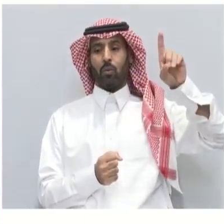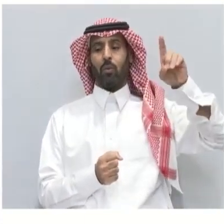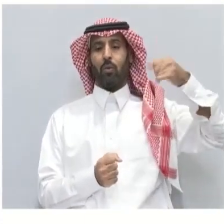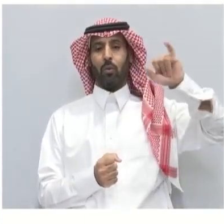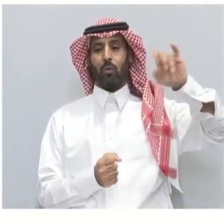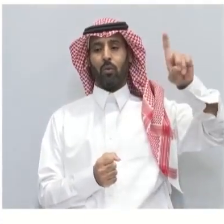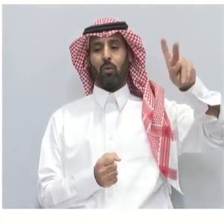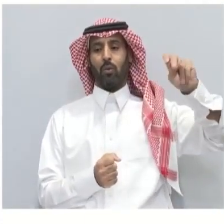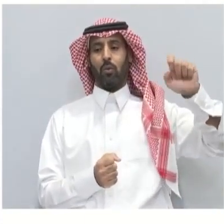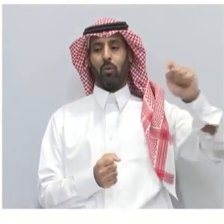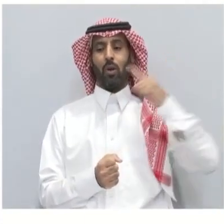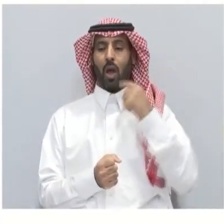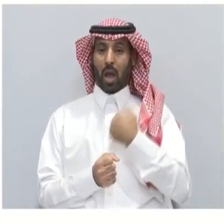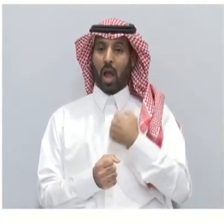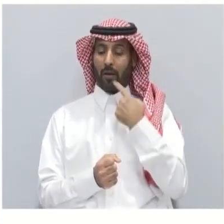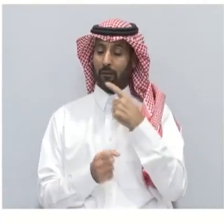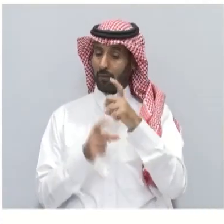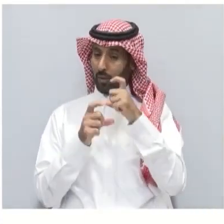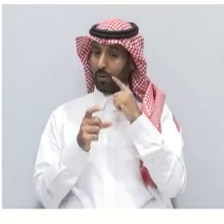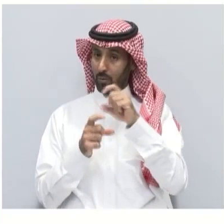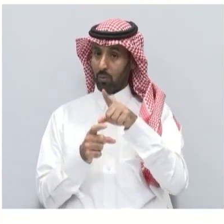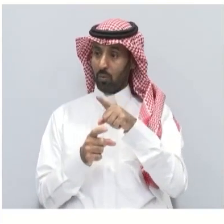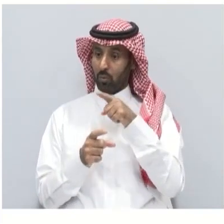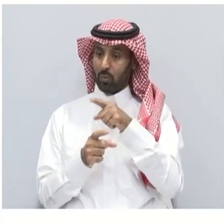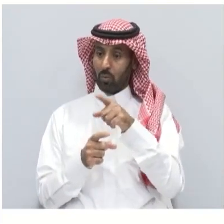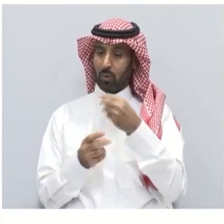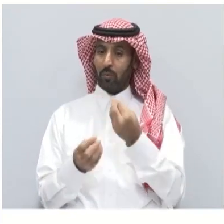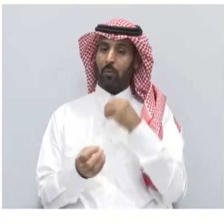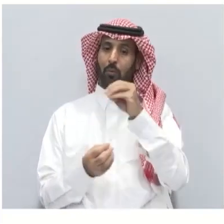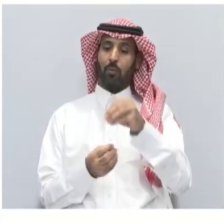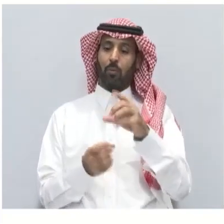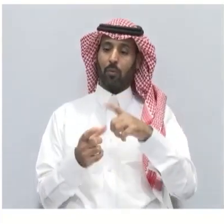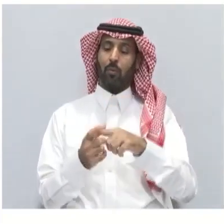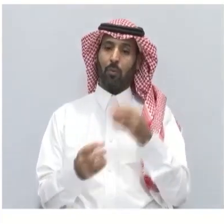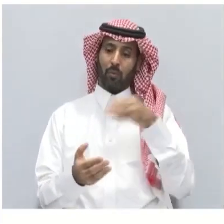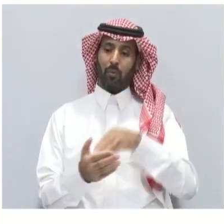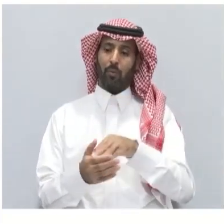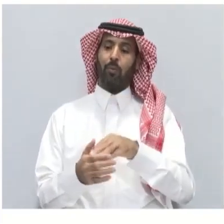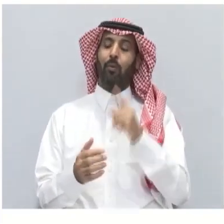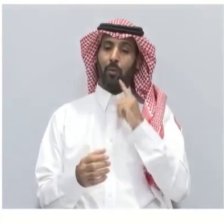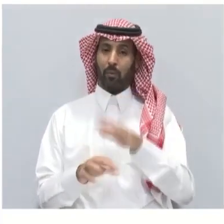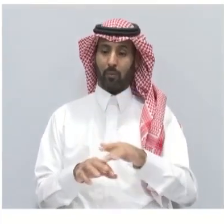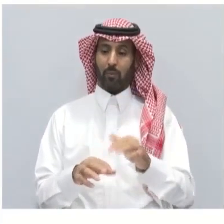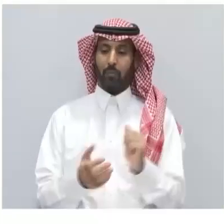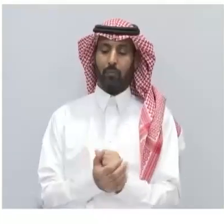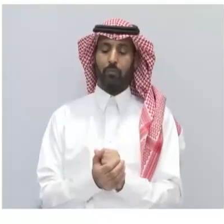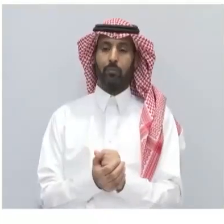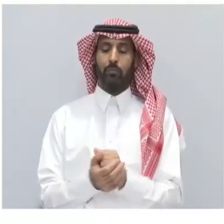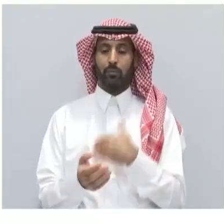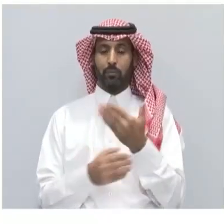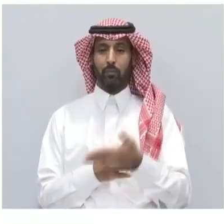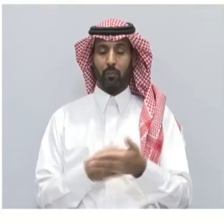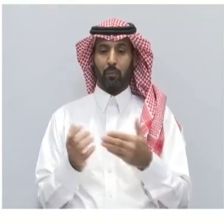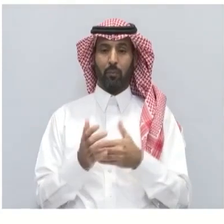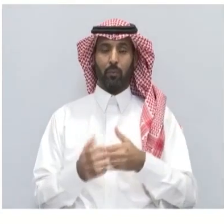I have some. You do? Great. Maybe we can upload them now. So this is the ending of